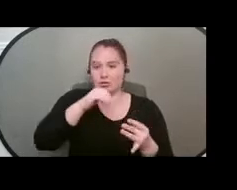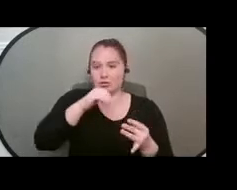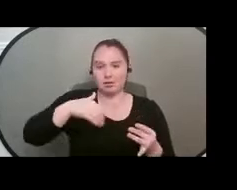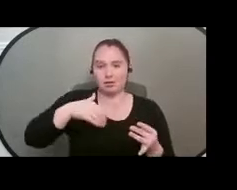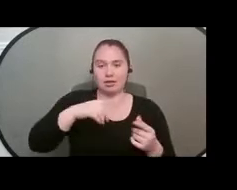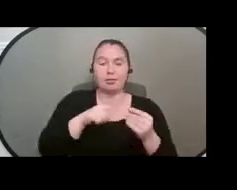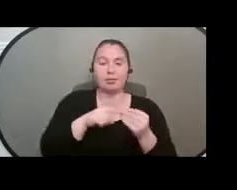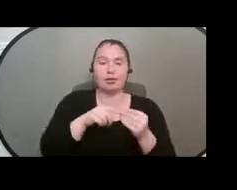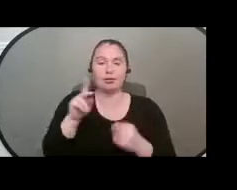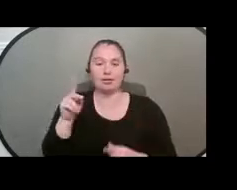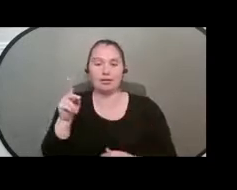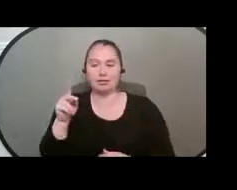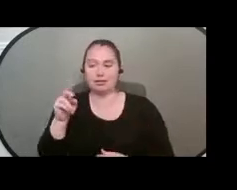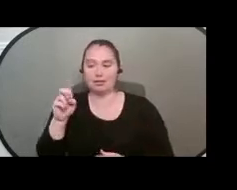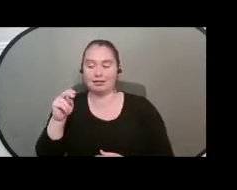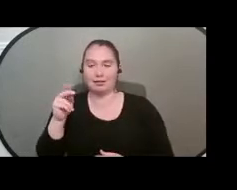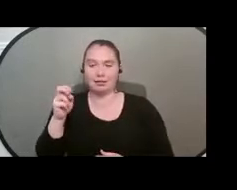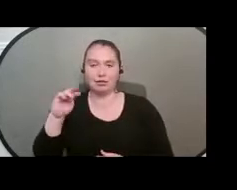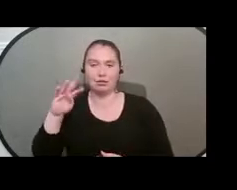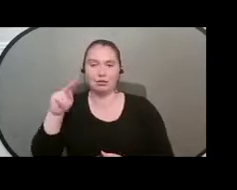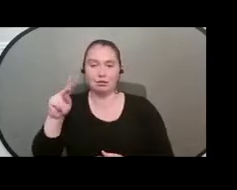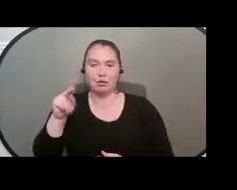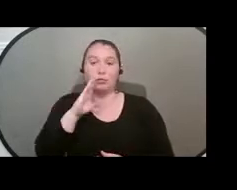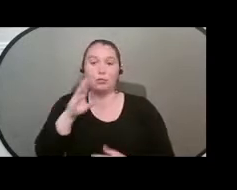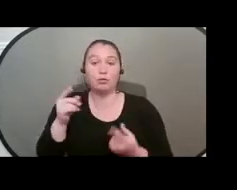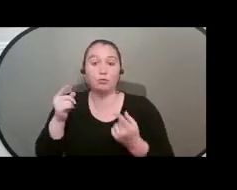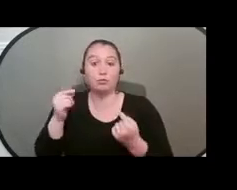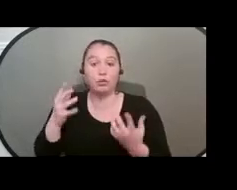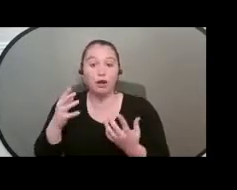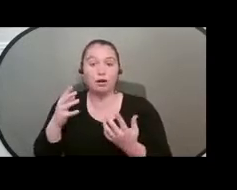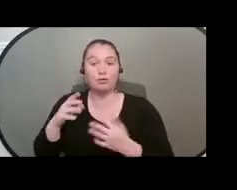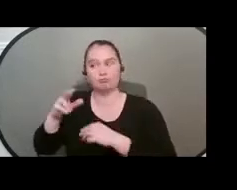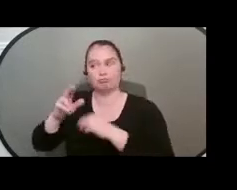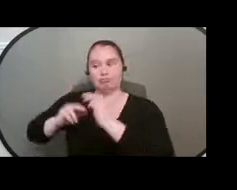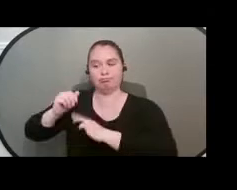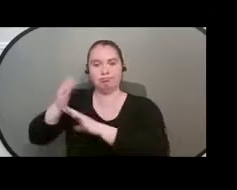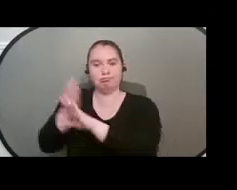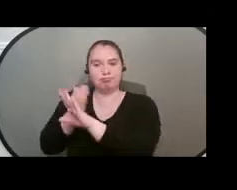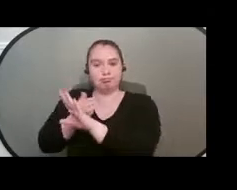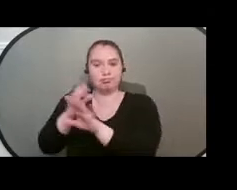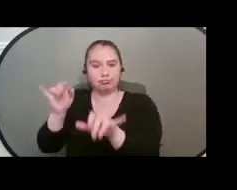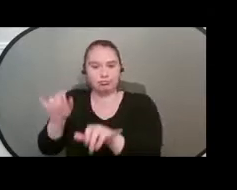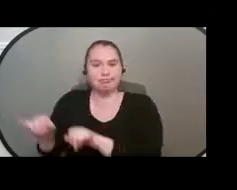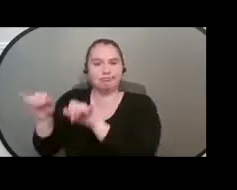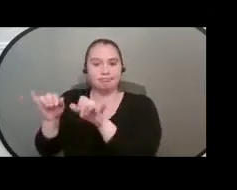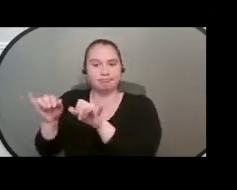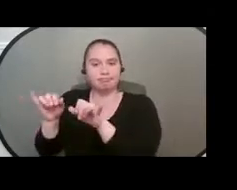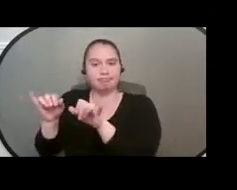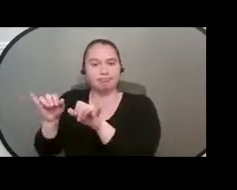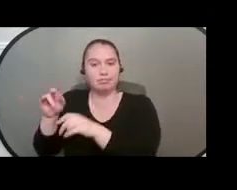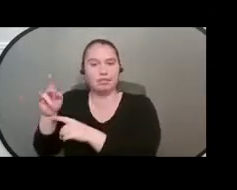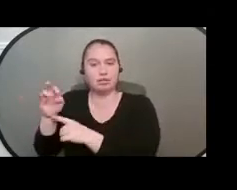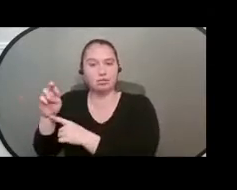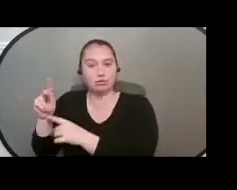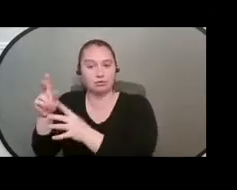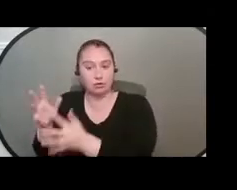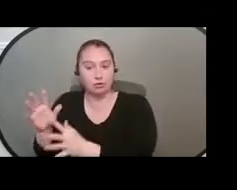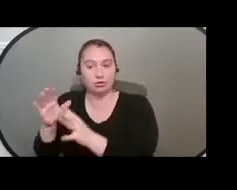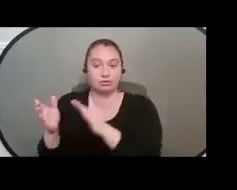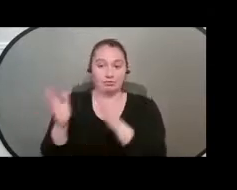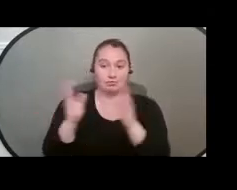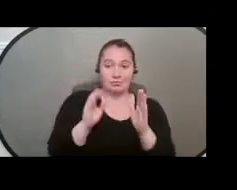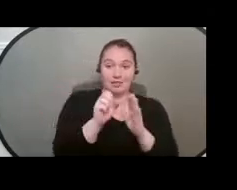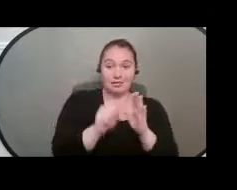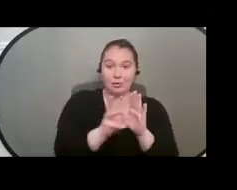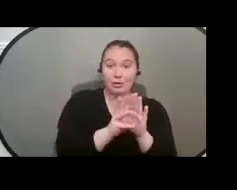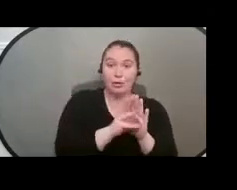on Kendrick is to rebuild that facility to a modernized facility. Here at South Waco, we would look at augmenting and